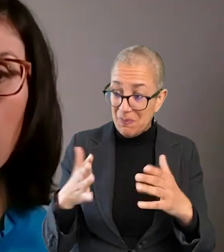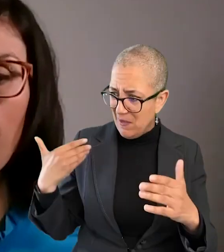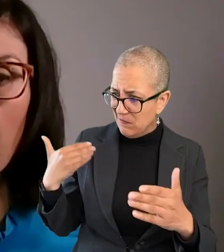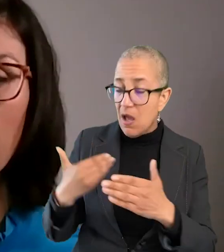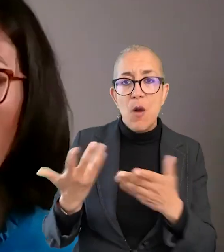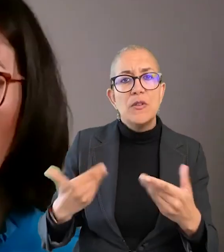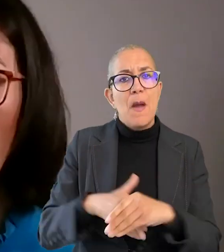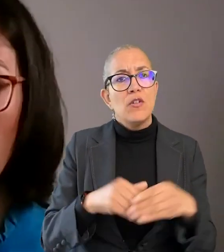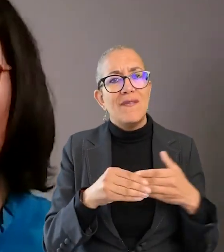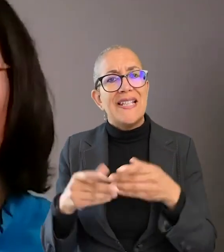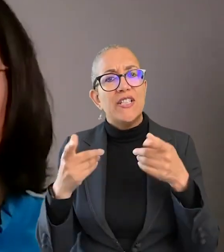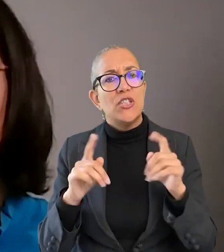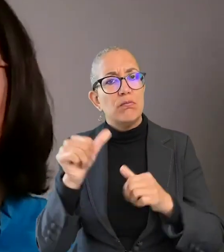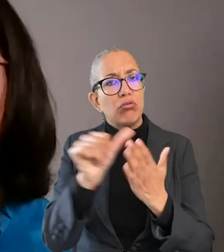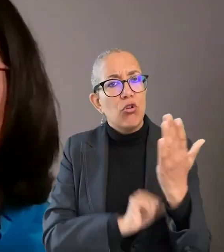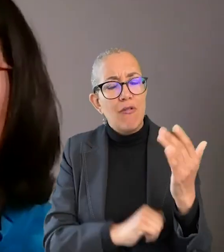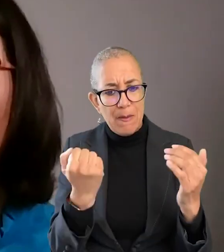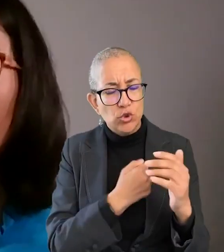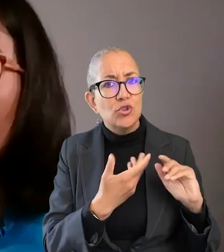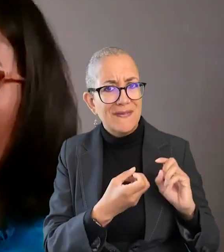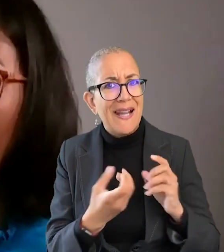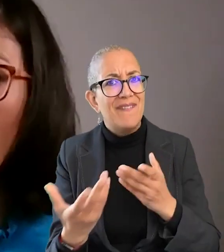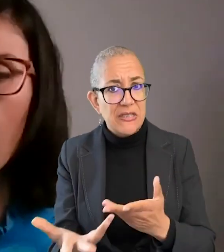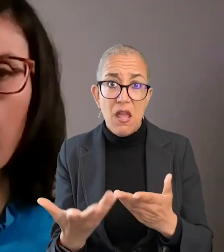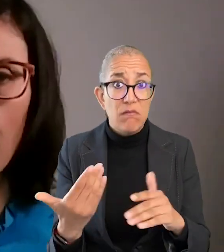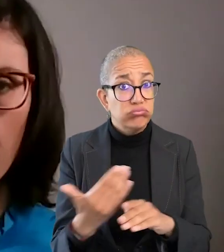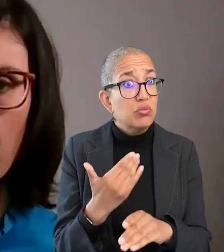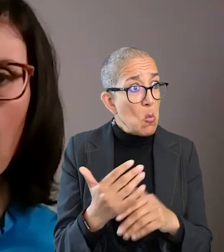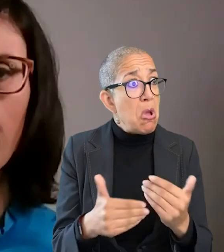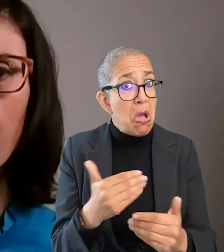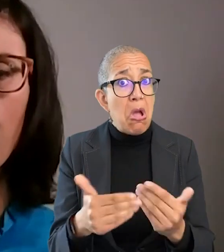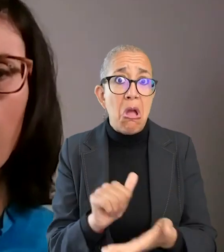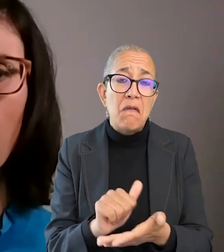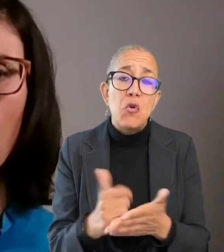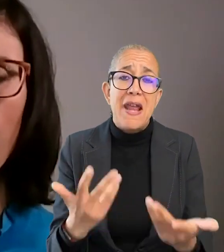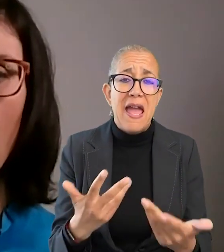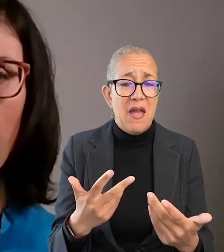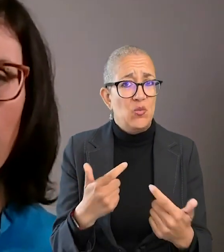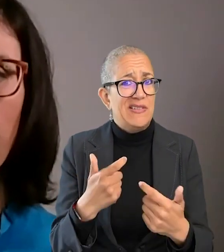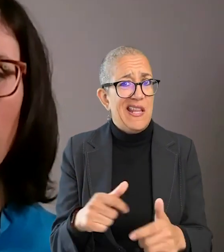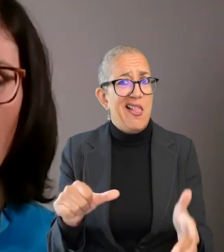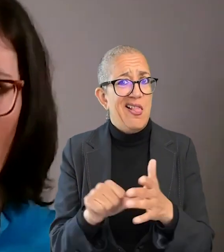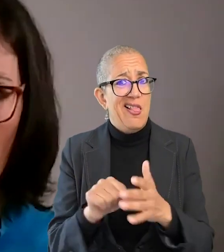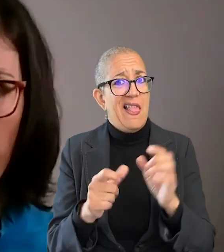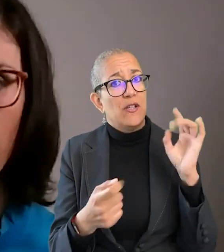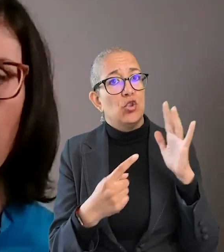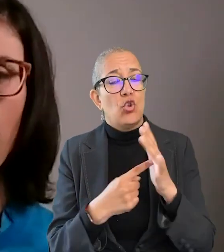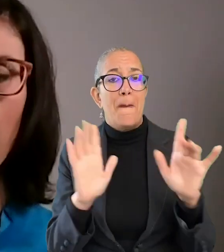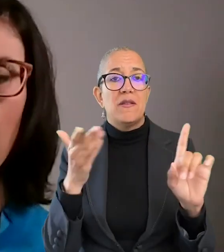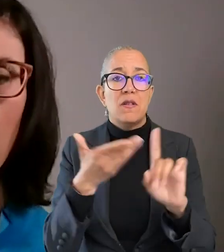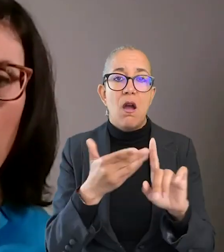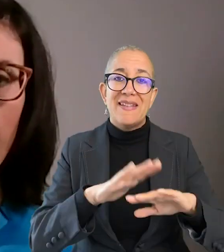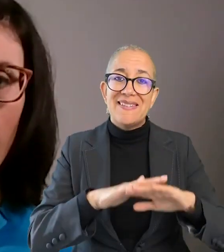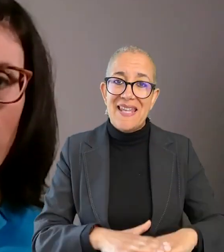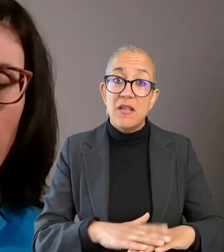of a leadership program that was meant to deliver that. And it by and large has worked for now, although I'd argue we still have an issue in our top target seats, that we are going to